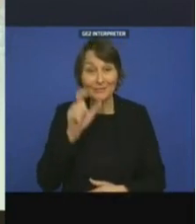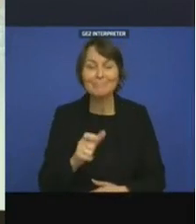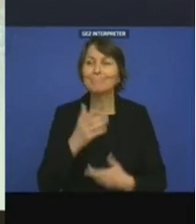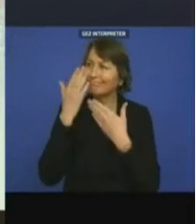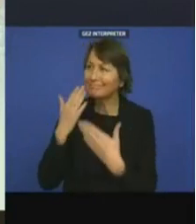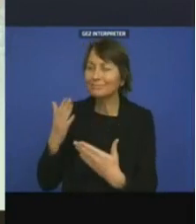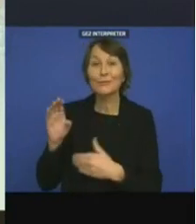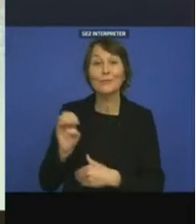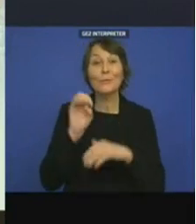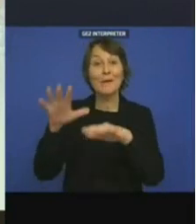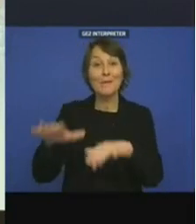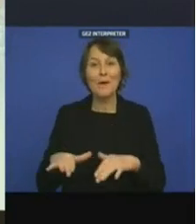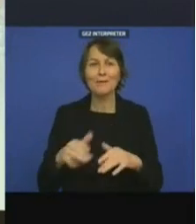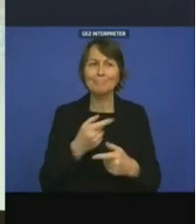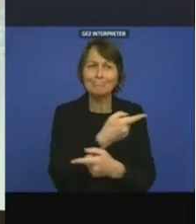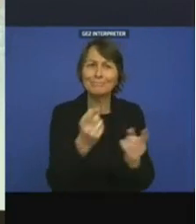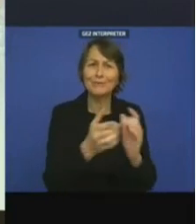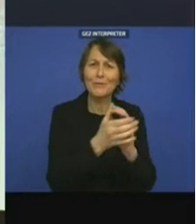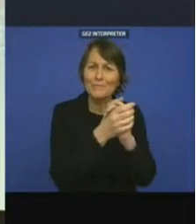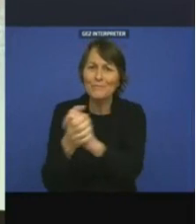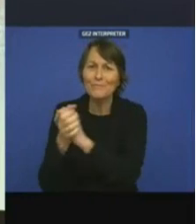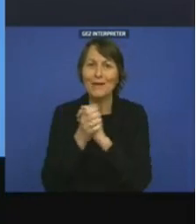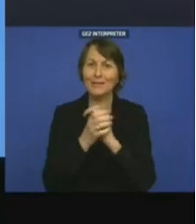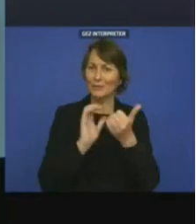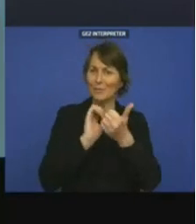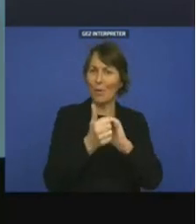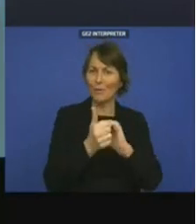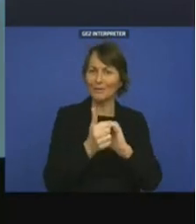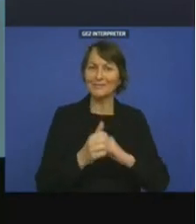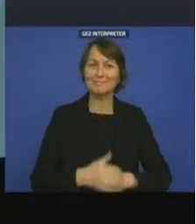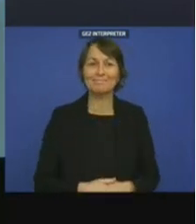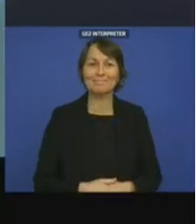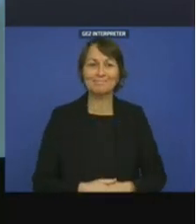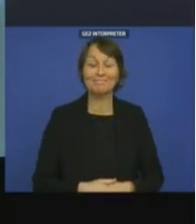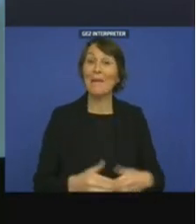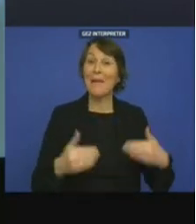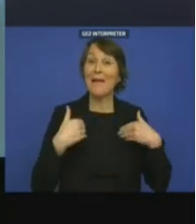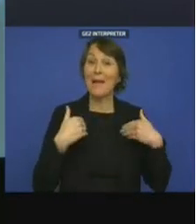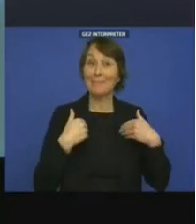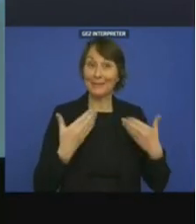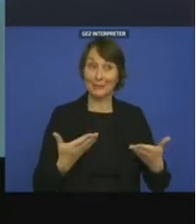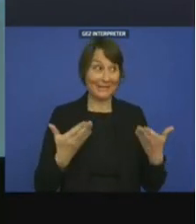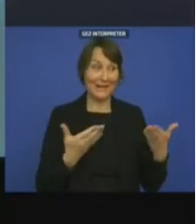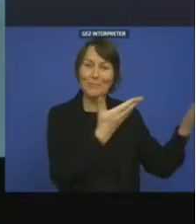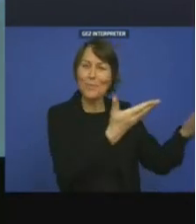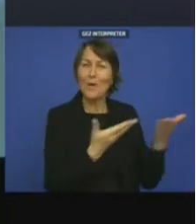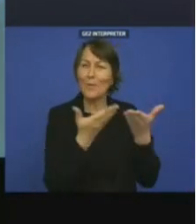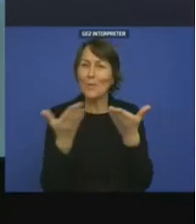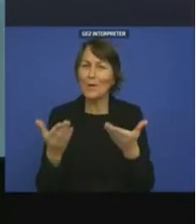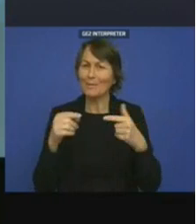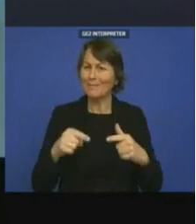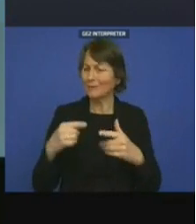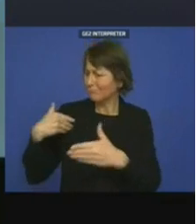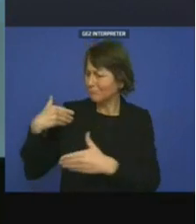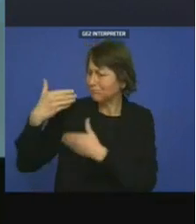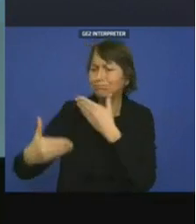friends of sport. It's my pleasure to welcome you today to our traditional Sport Info Day, which